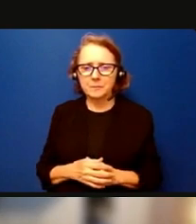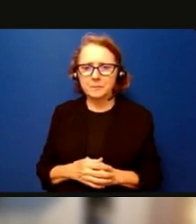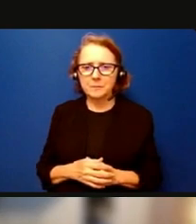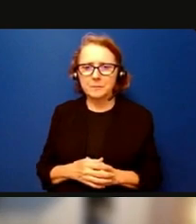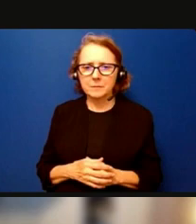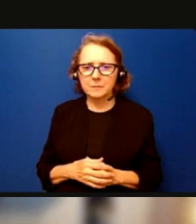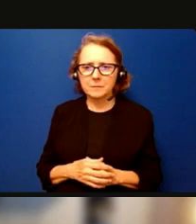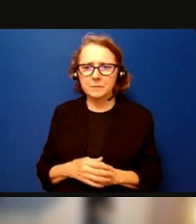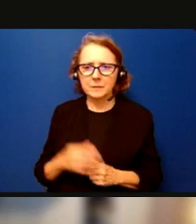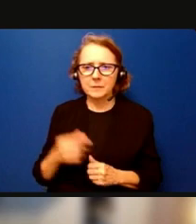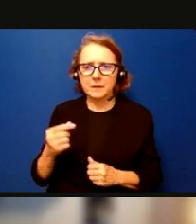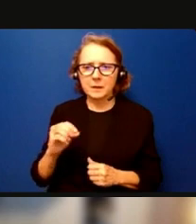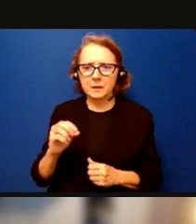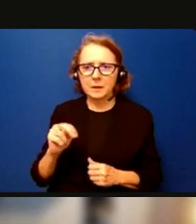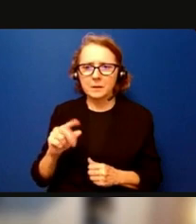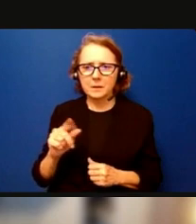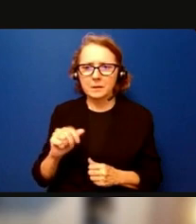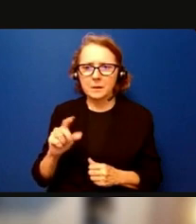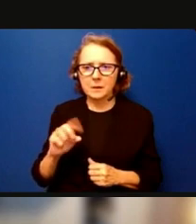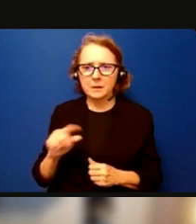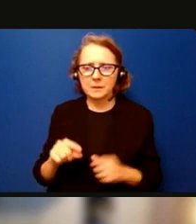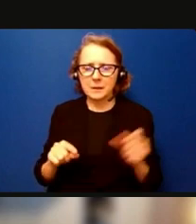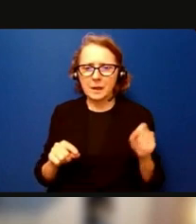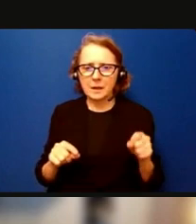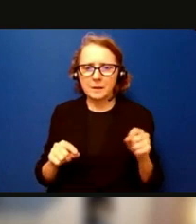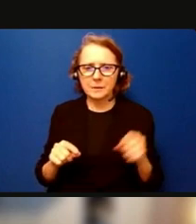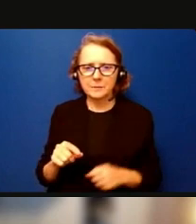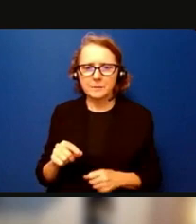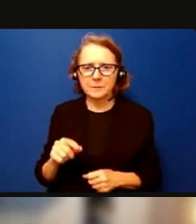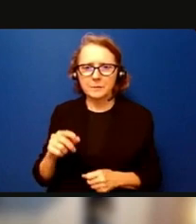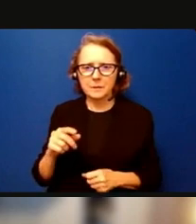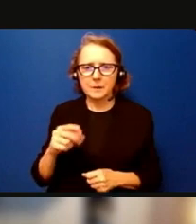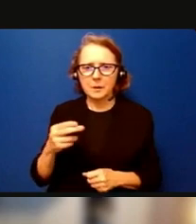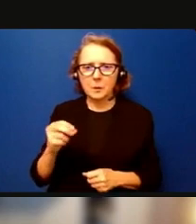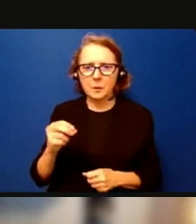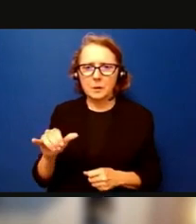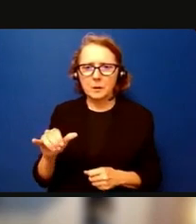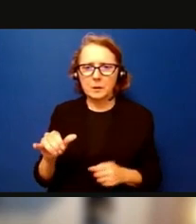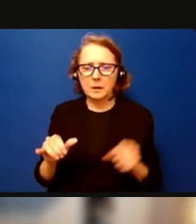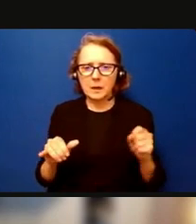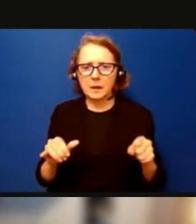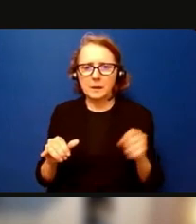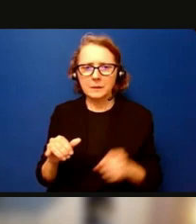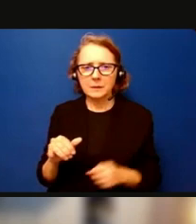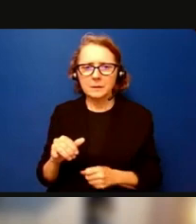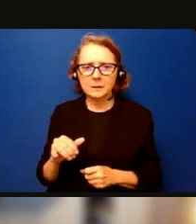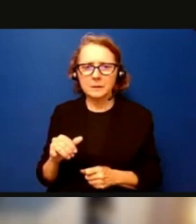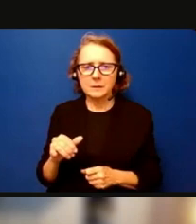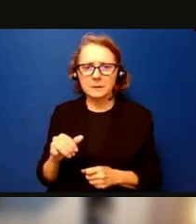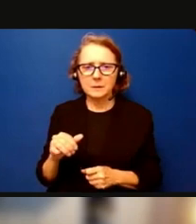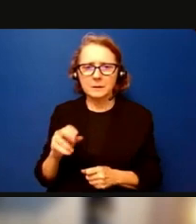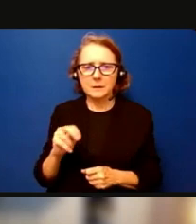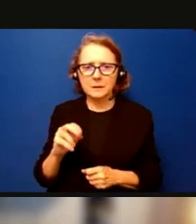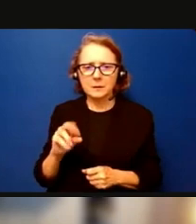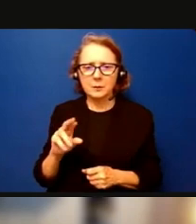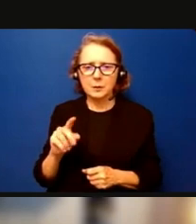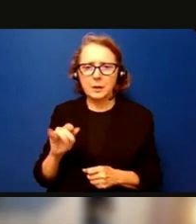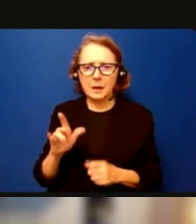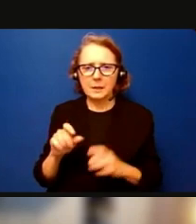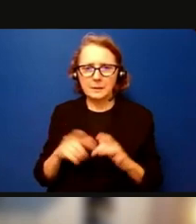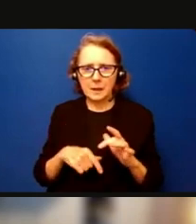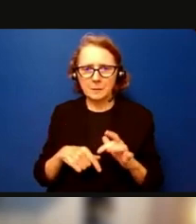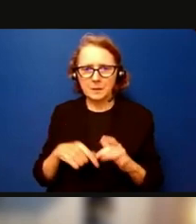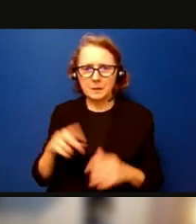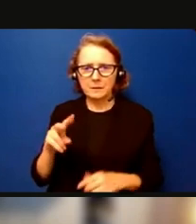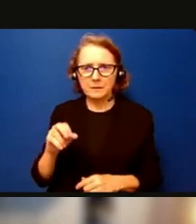Aye. Councilor Gonzalez. Aye. Mayor Pro Tem Hoy. Aye. Councilor Nordyke absent. Councilor